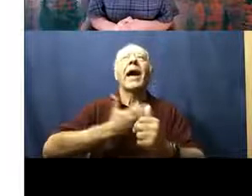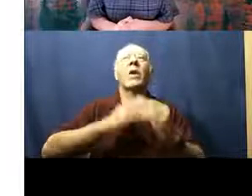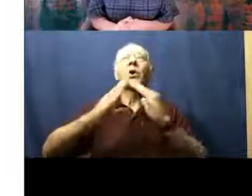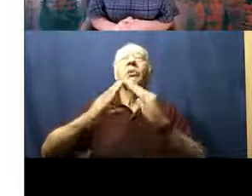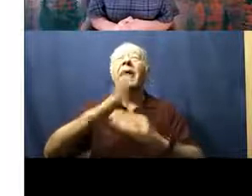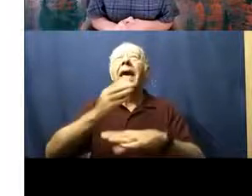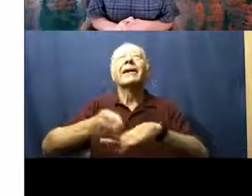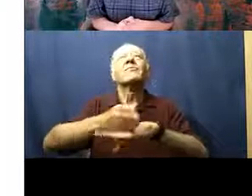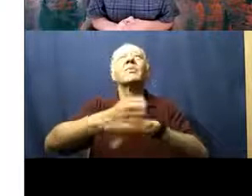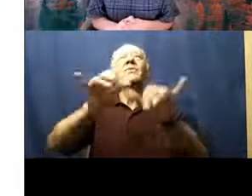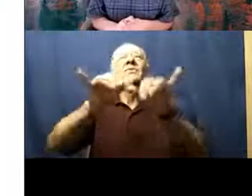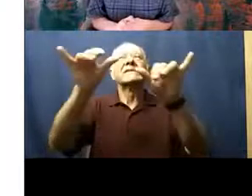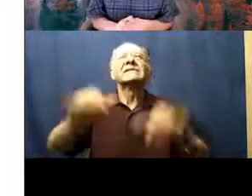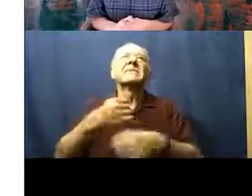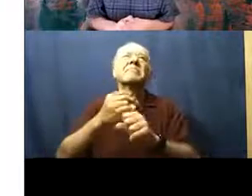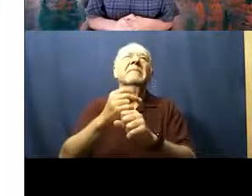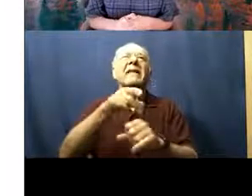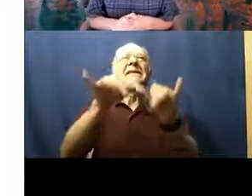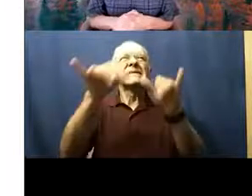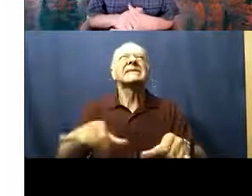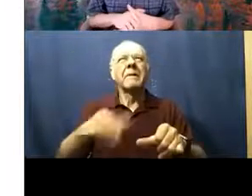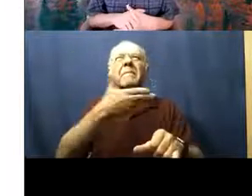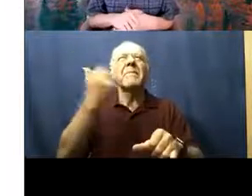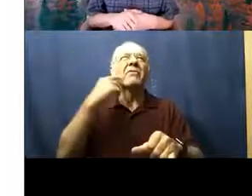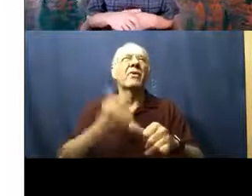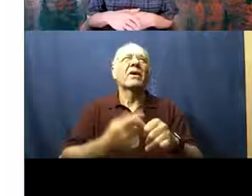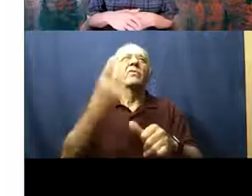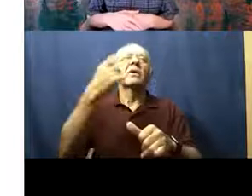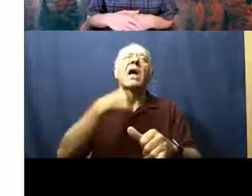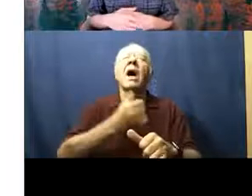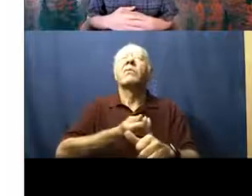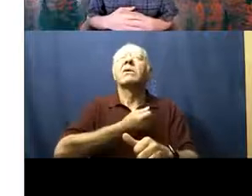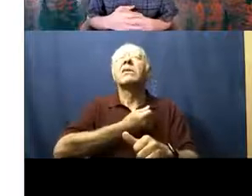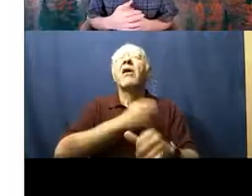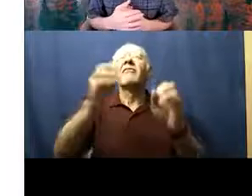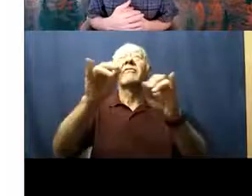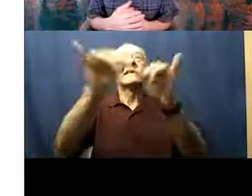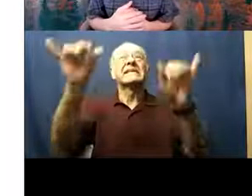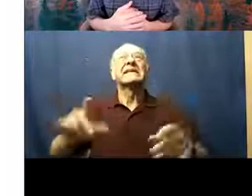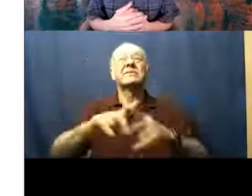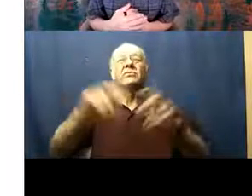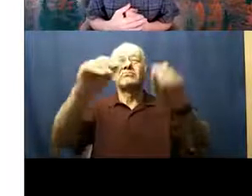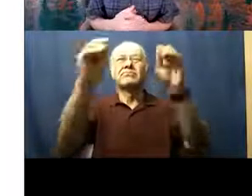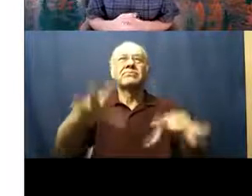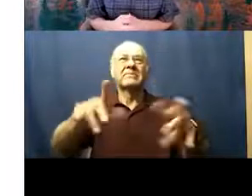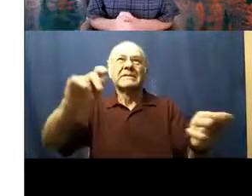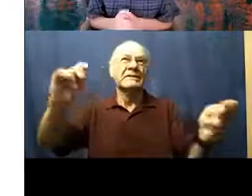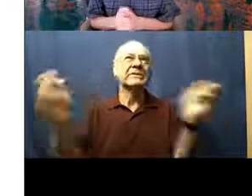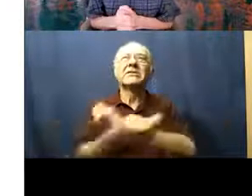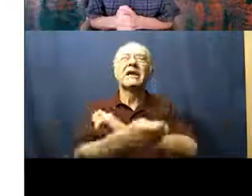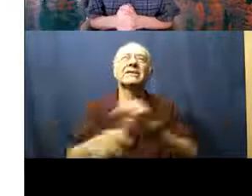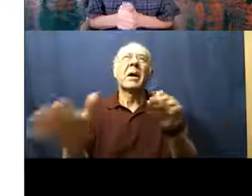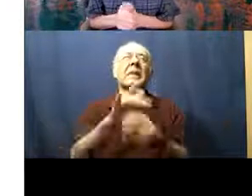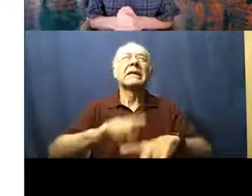better for people. I would love for the system to be magically overhauled and completely different.